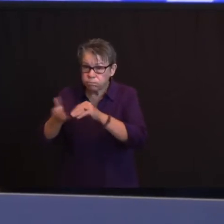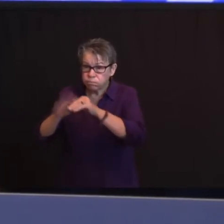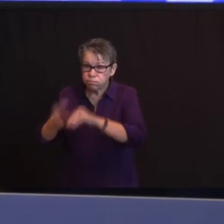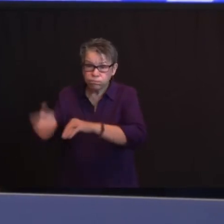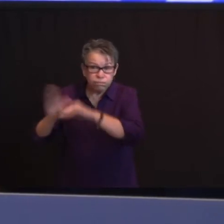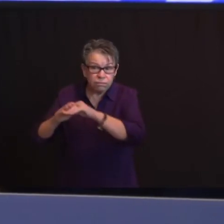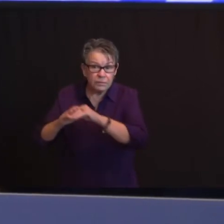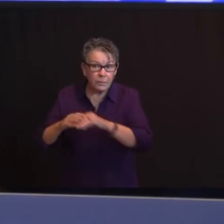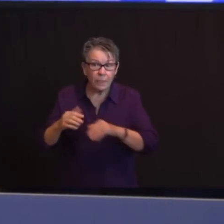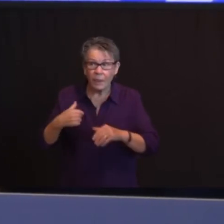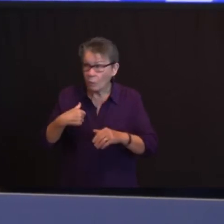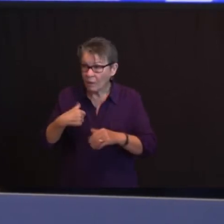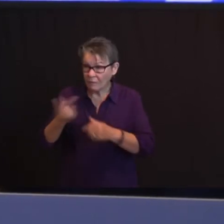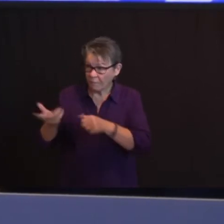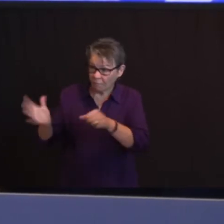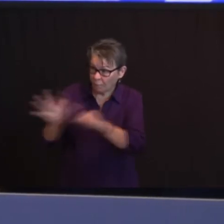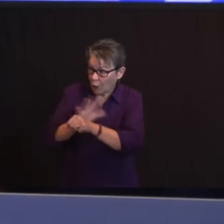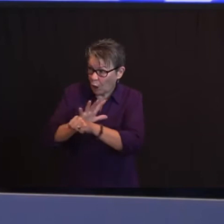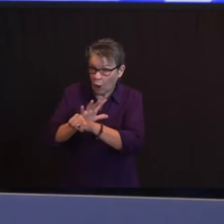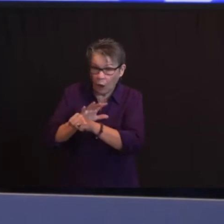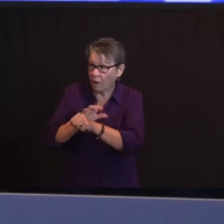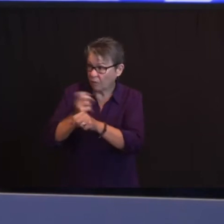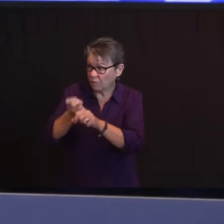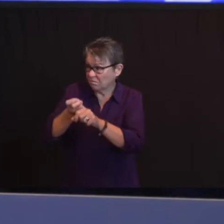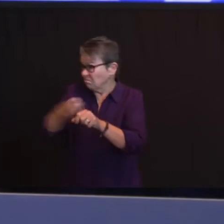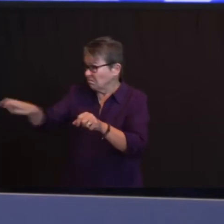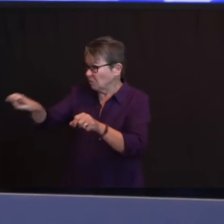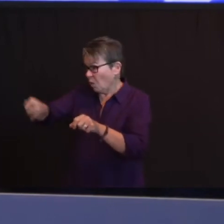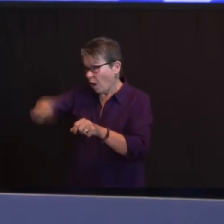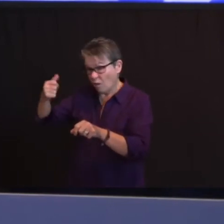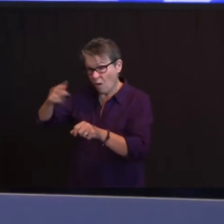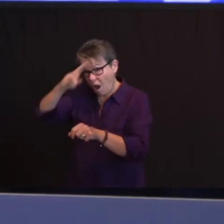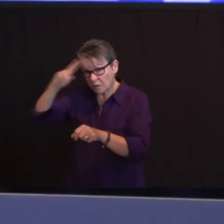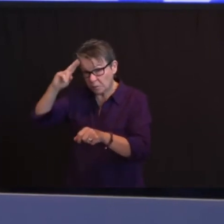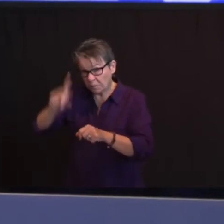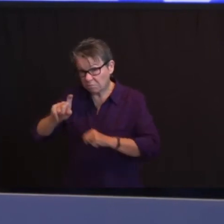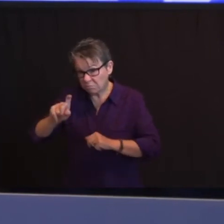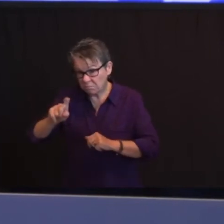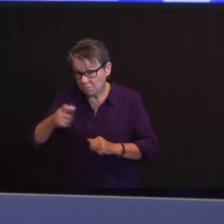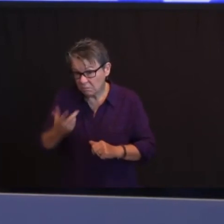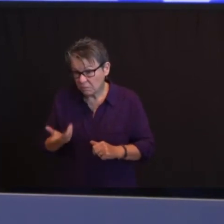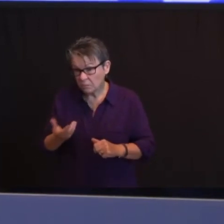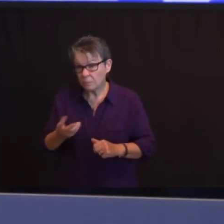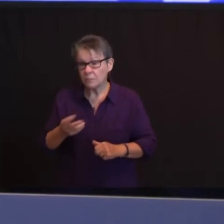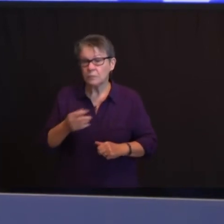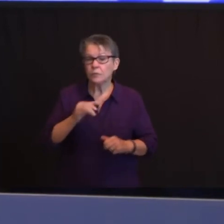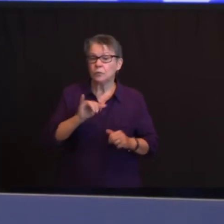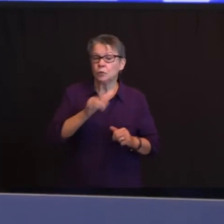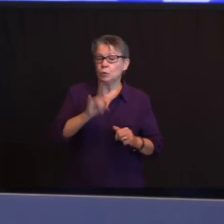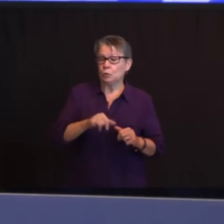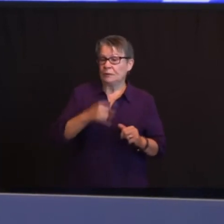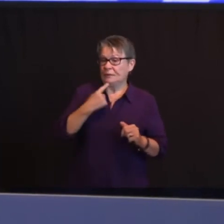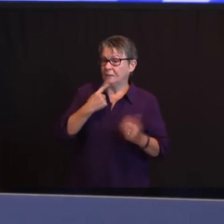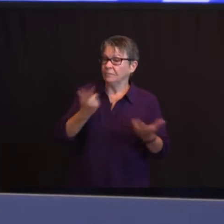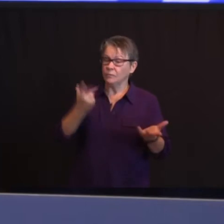Just to repeat what I've told you in the past, that every day since March, we look at hospital